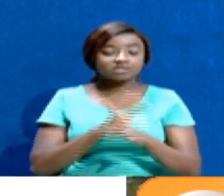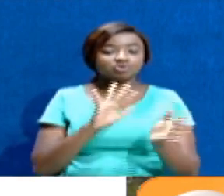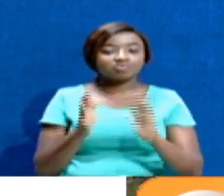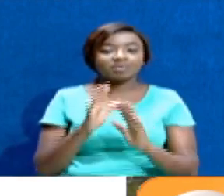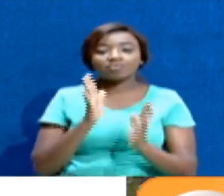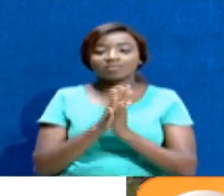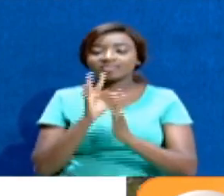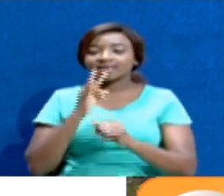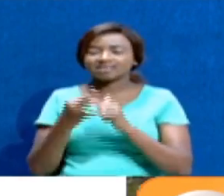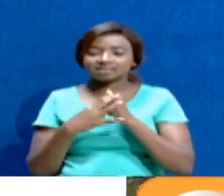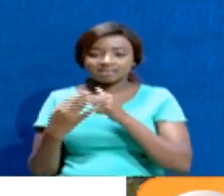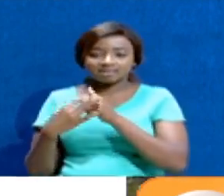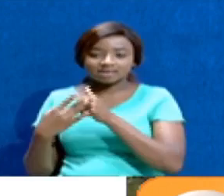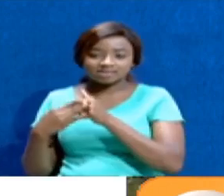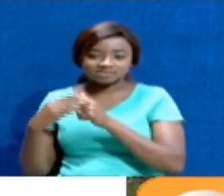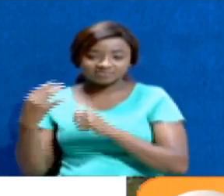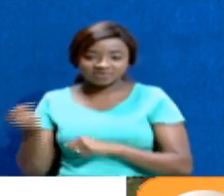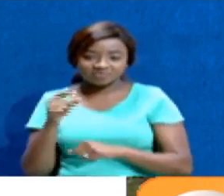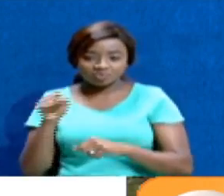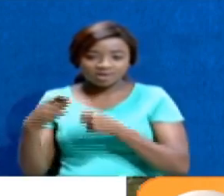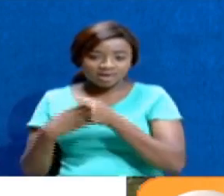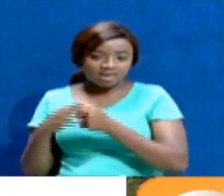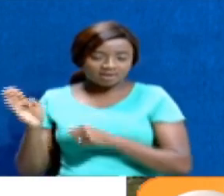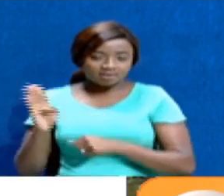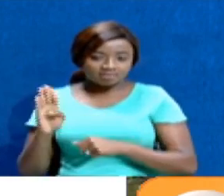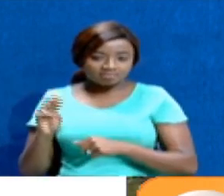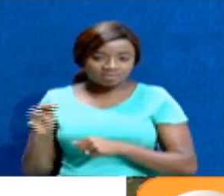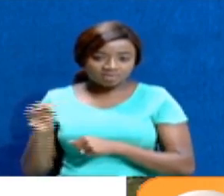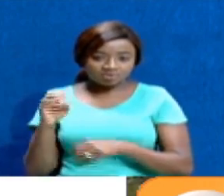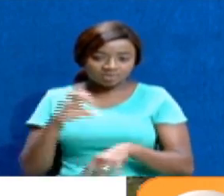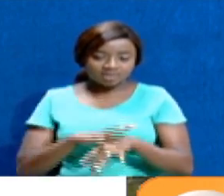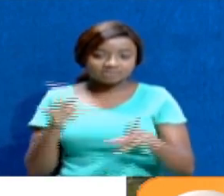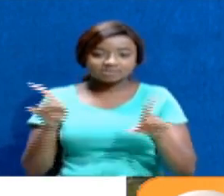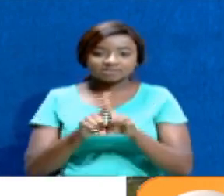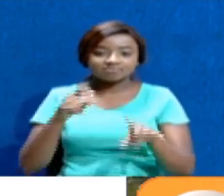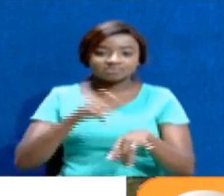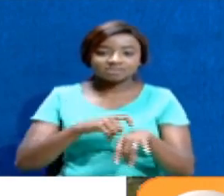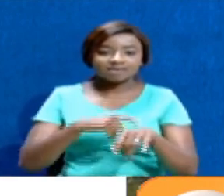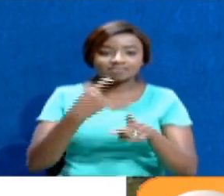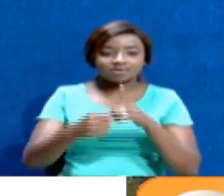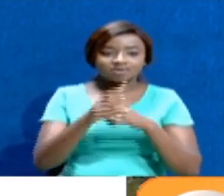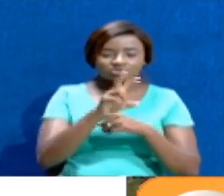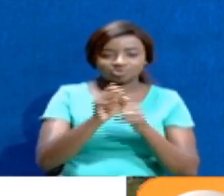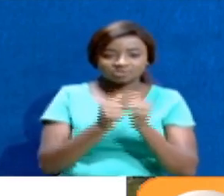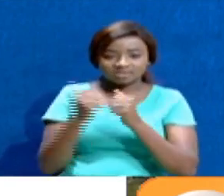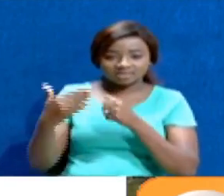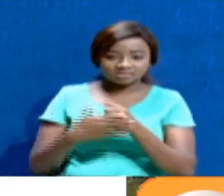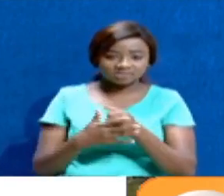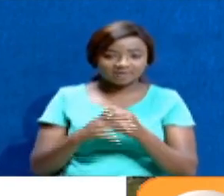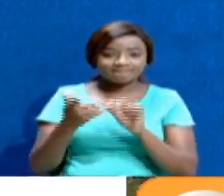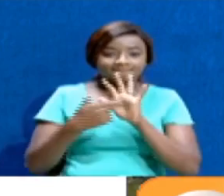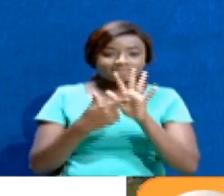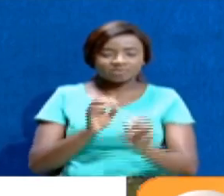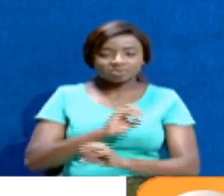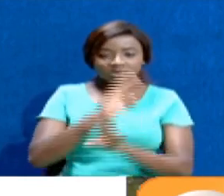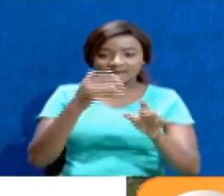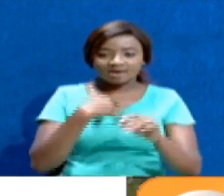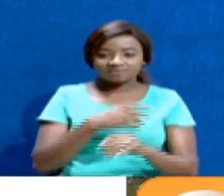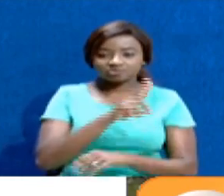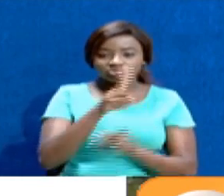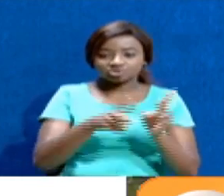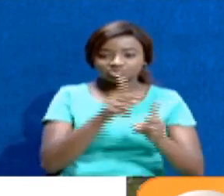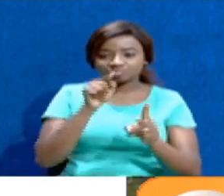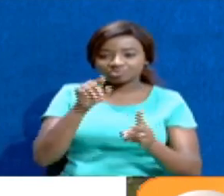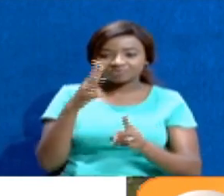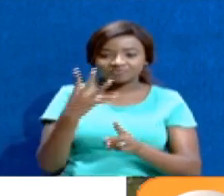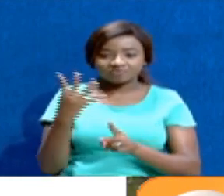to 895.9 million shillings reported for the same period in 2019, representing a